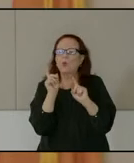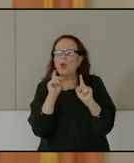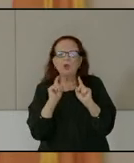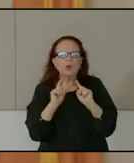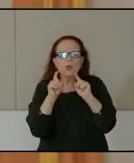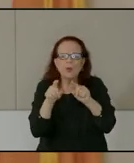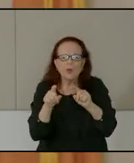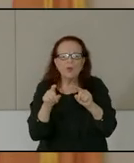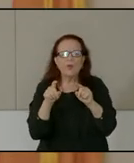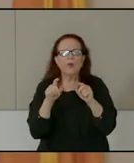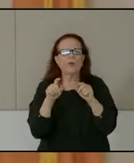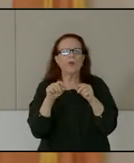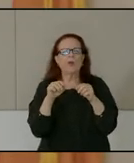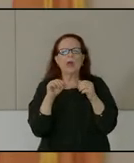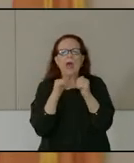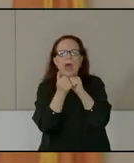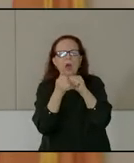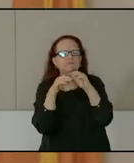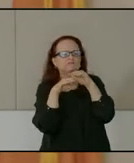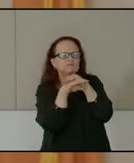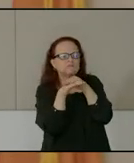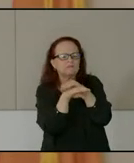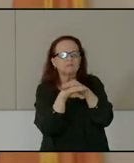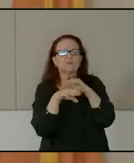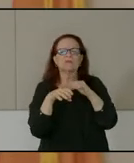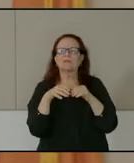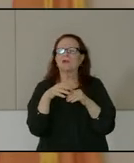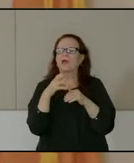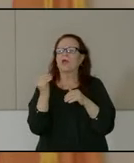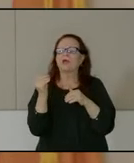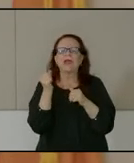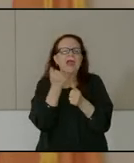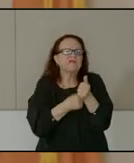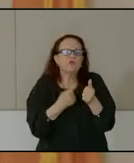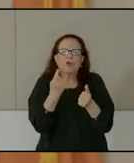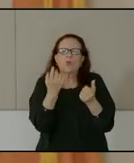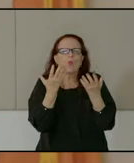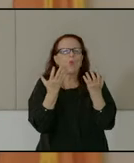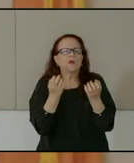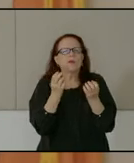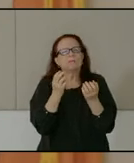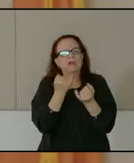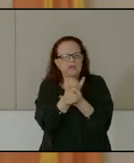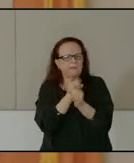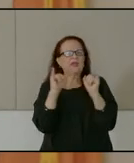everybody would love to grow and to become independent as soon as possible.